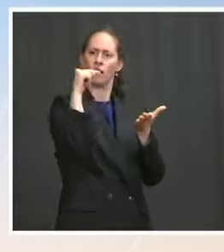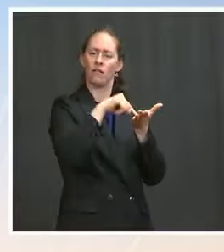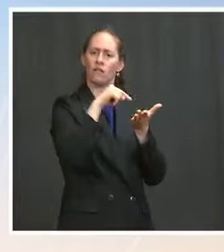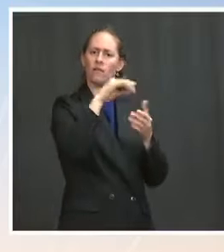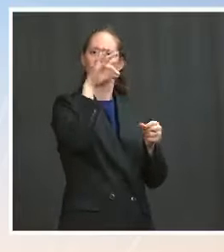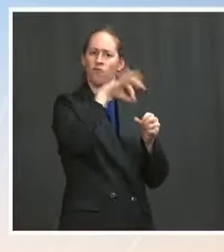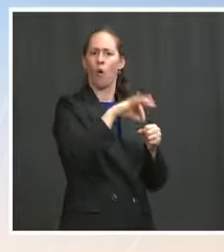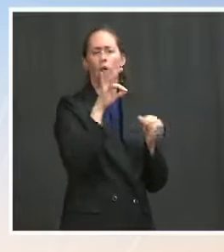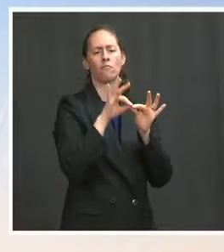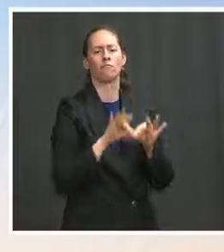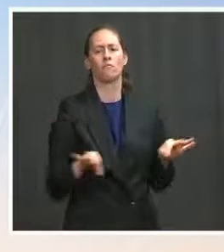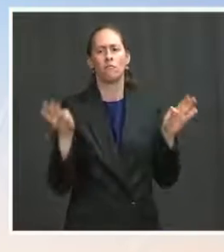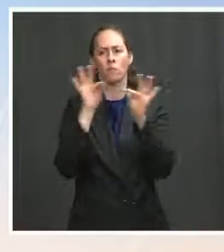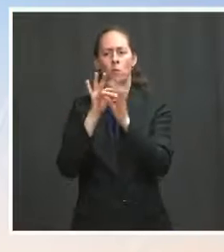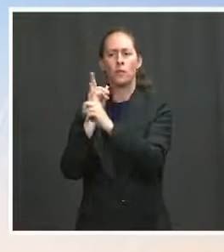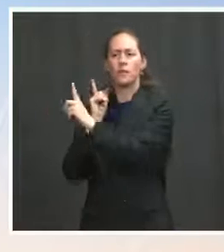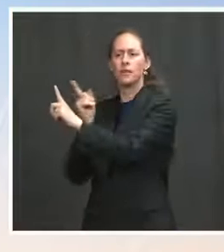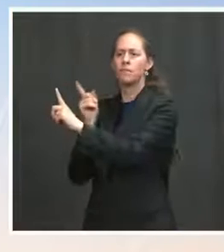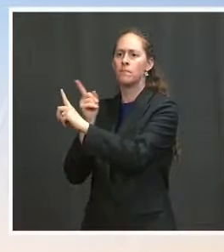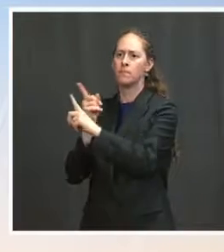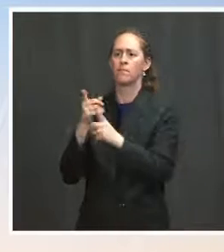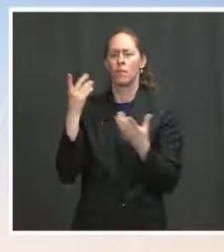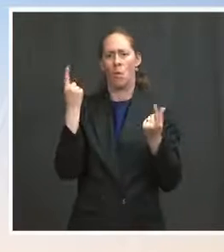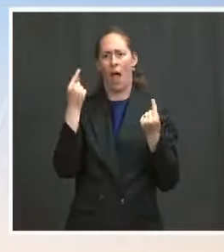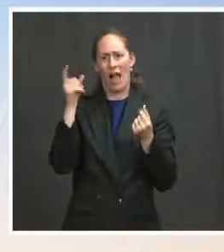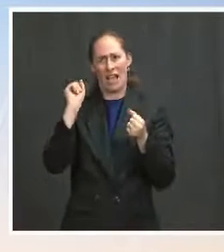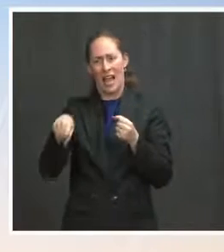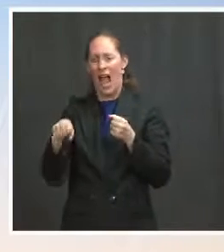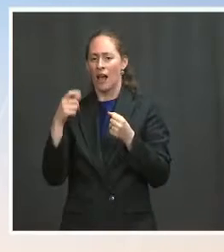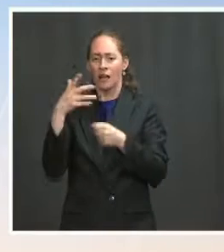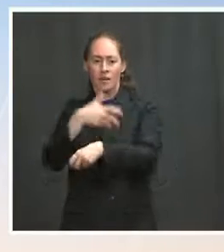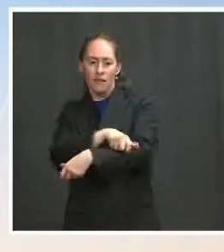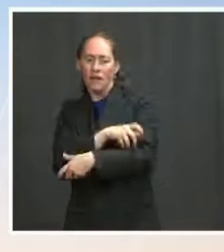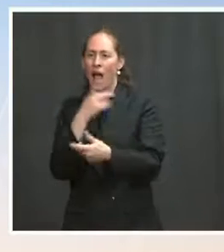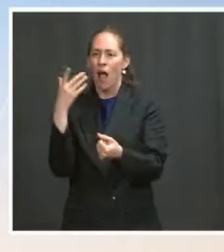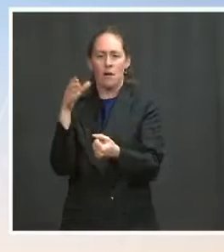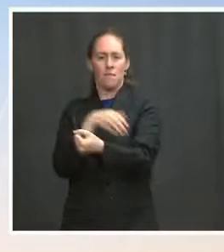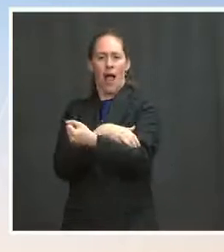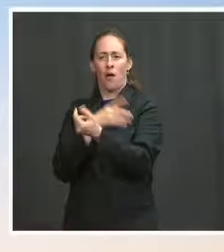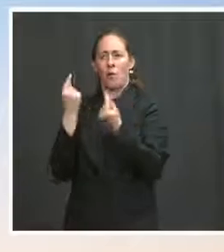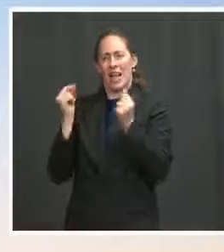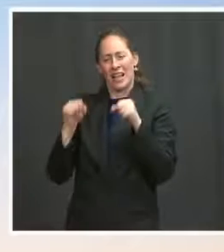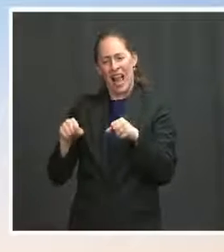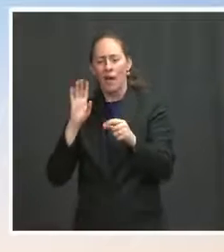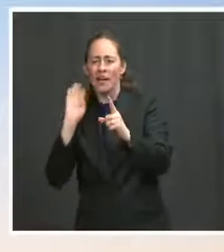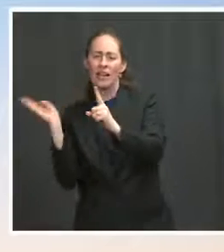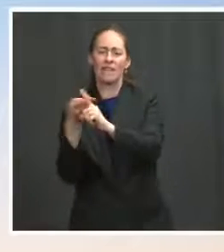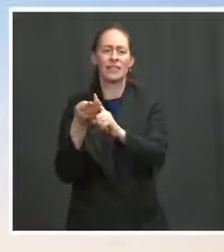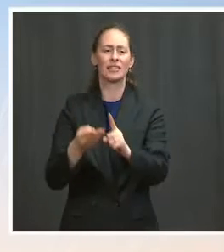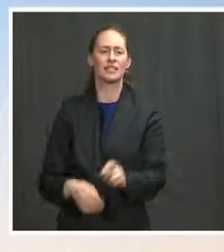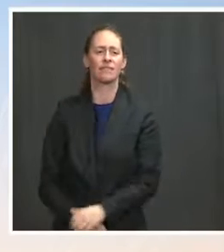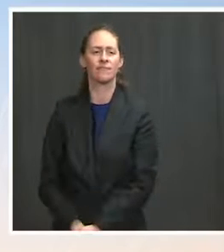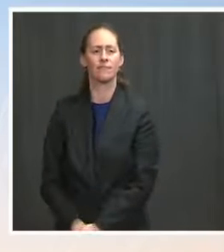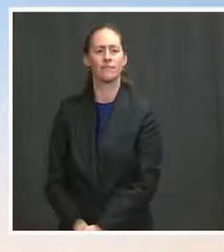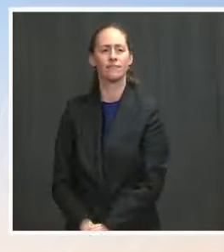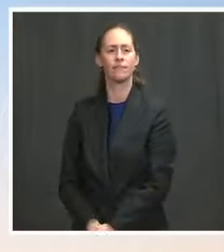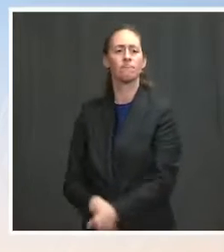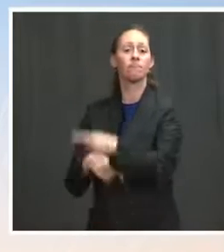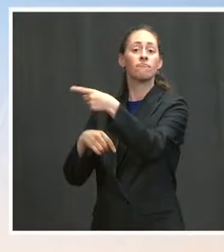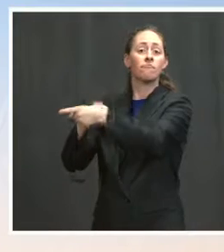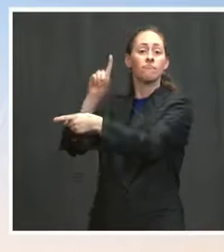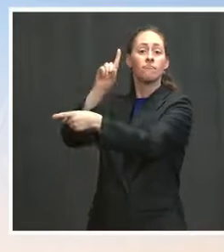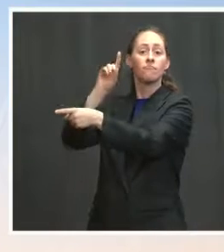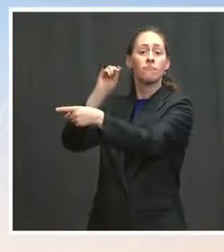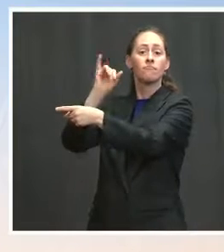lever at his disposal to advocate for that. You'll hear more from him next week as well. The DOJ announcement today that they would be filing